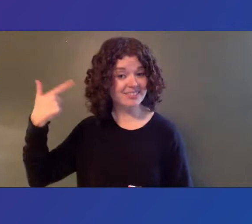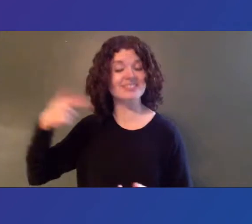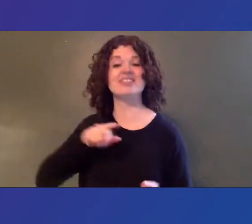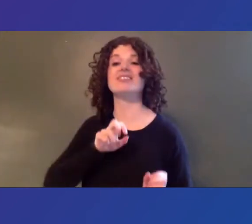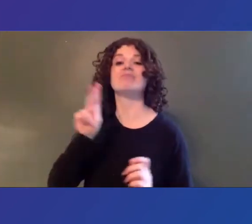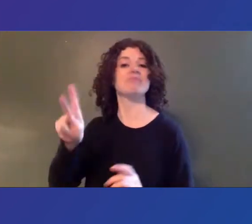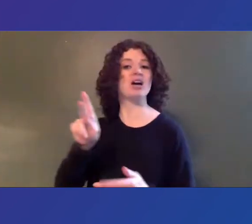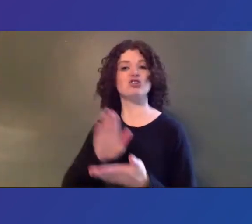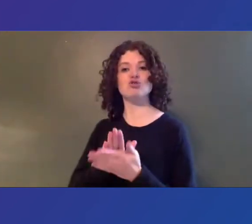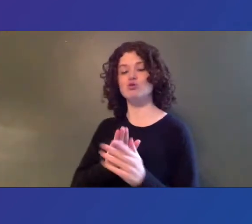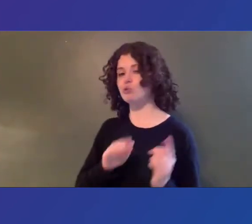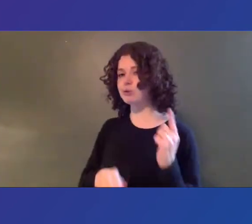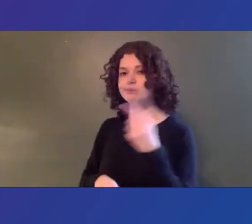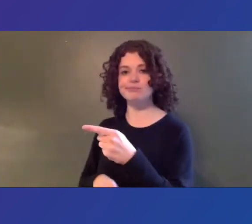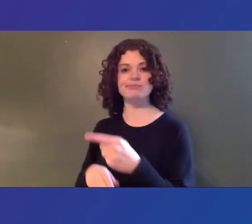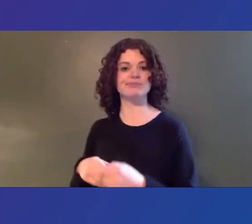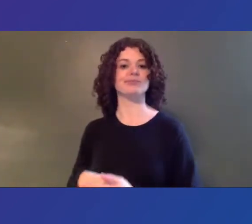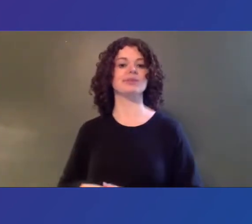then.